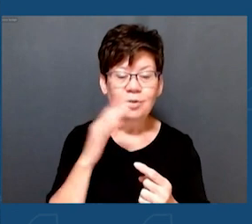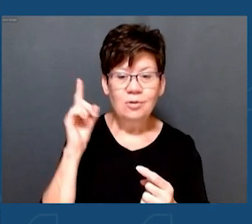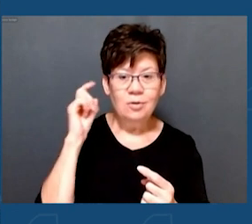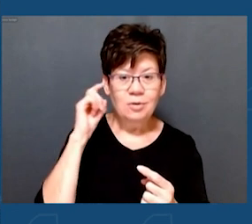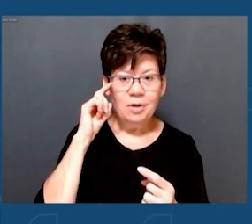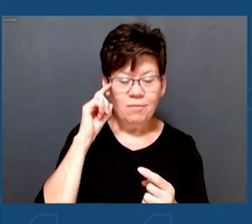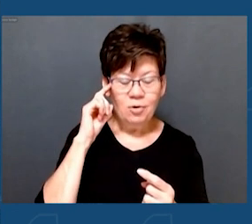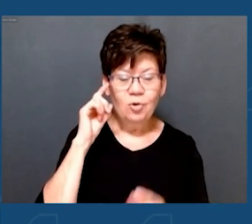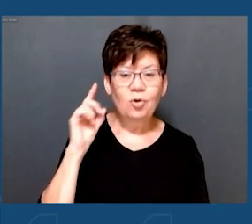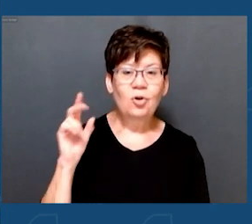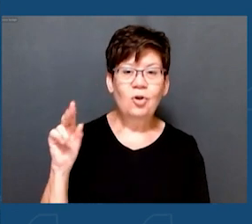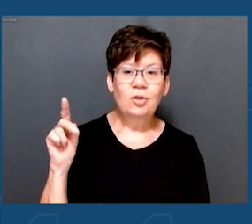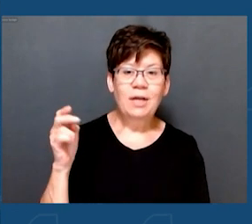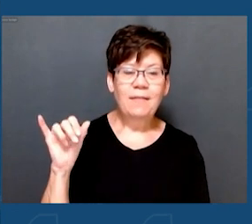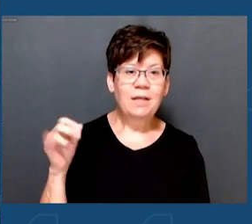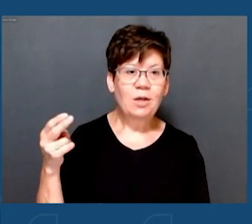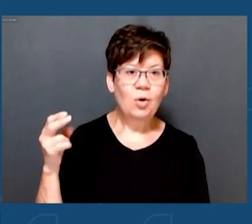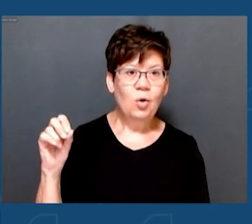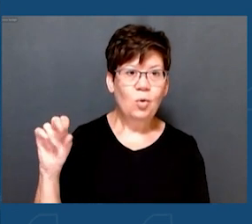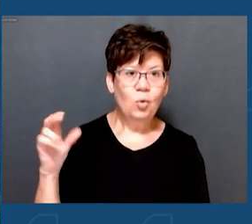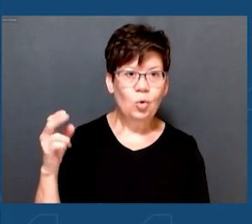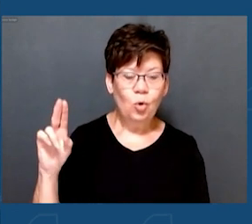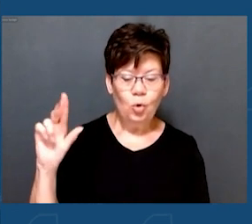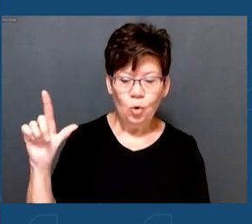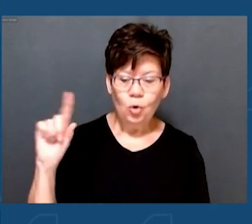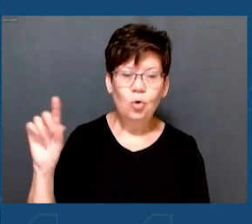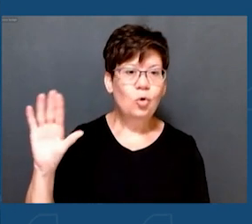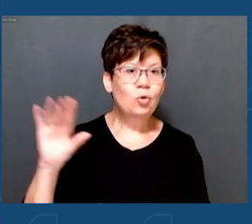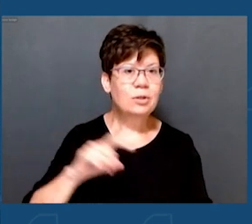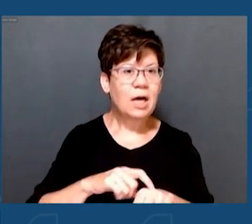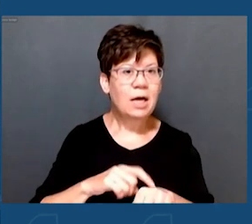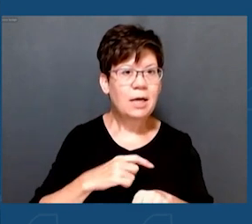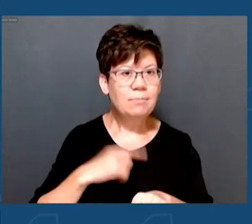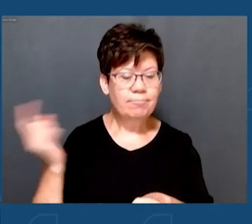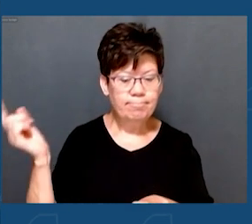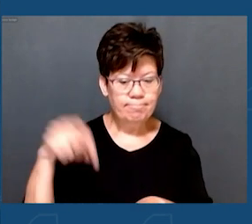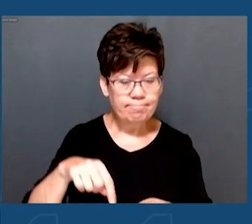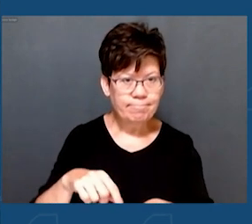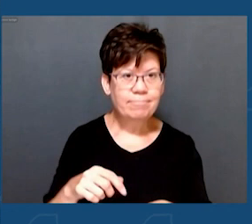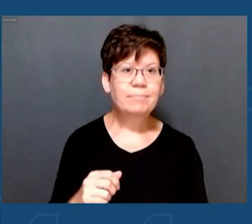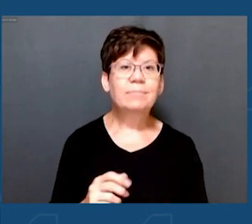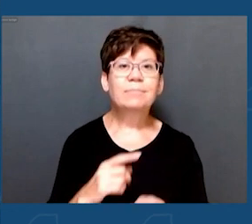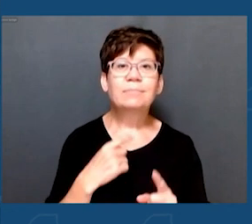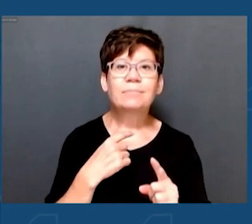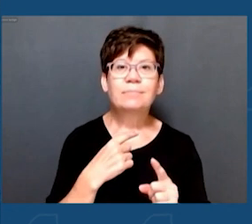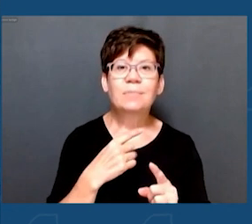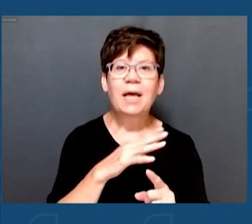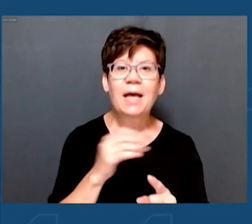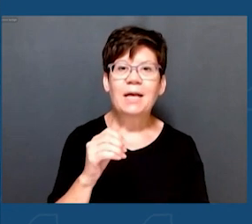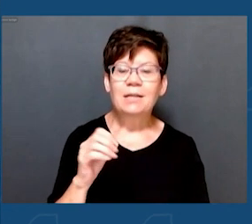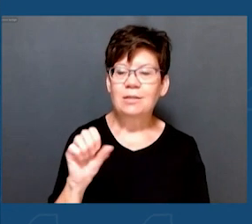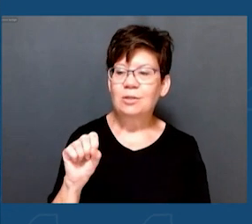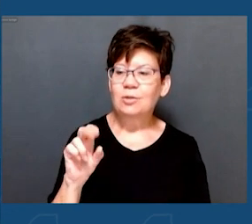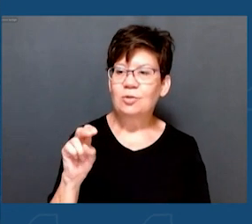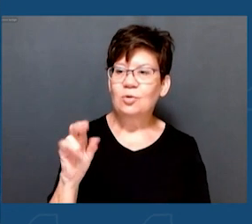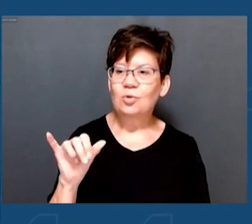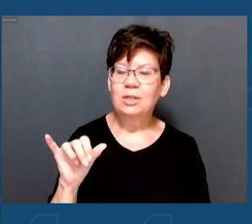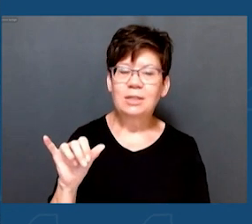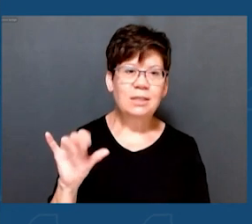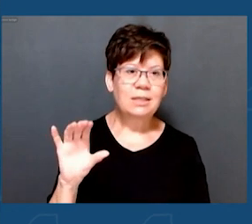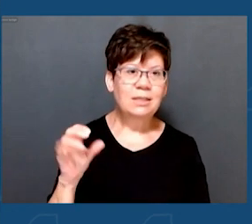Hochul for taking the time to be with us, as well as SUNY Chancellor John B. King Jr.